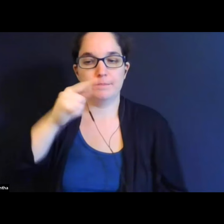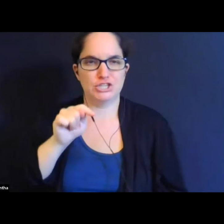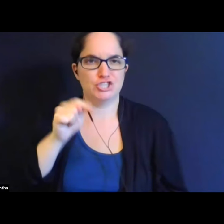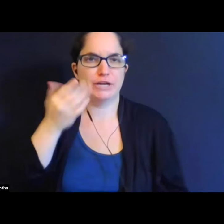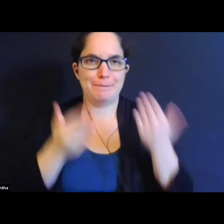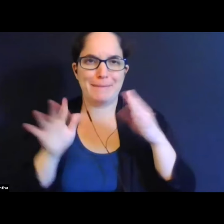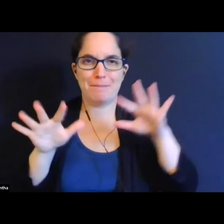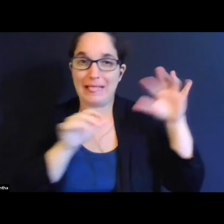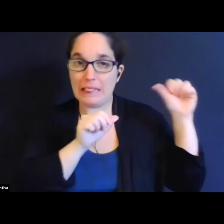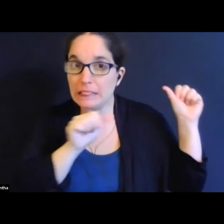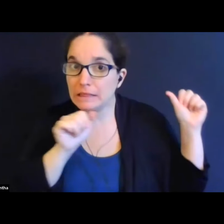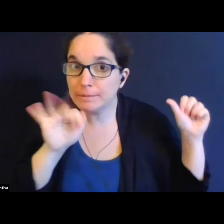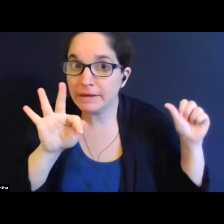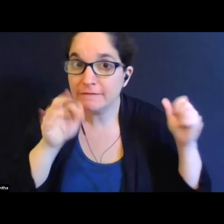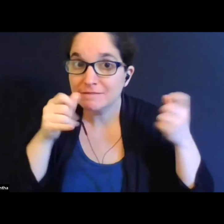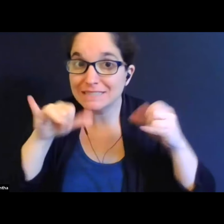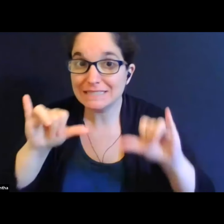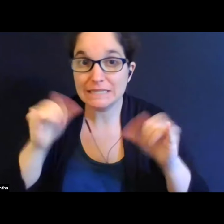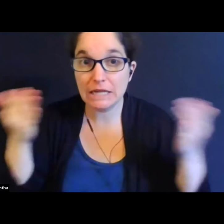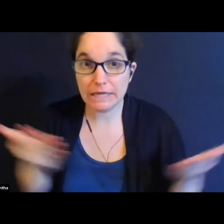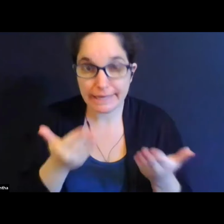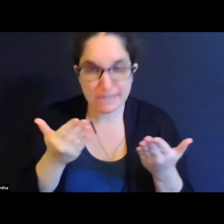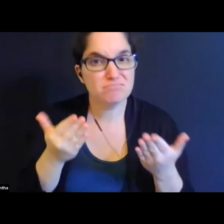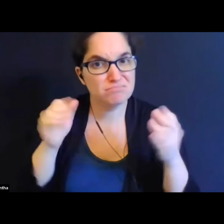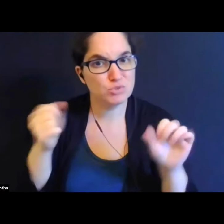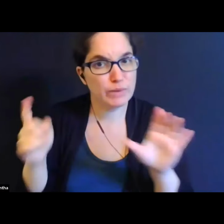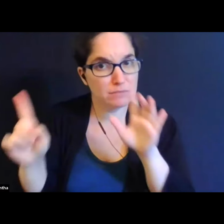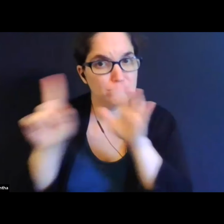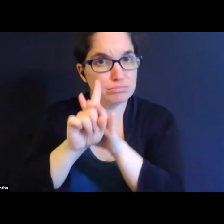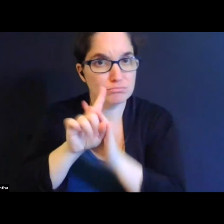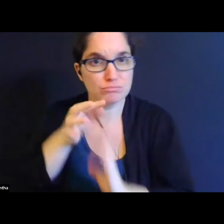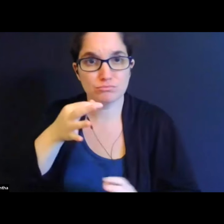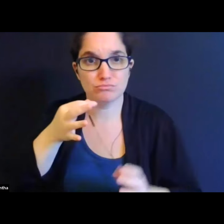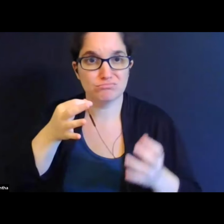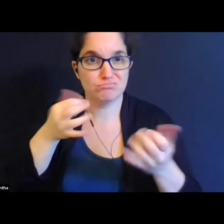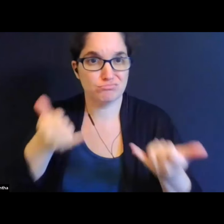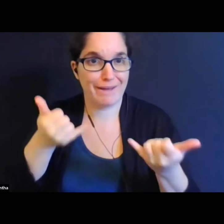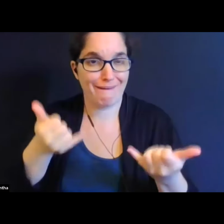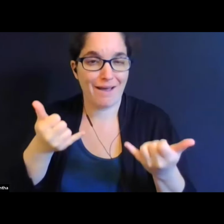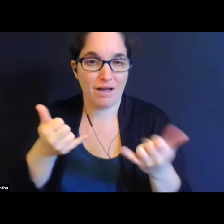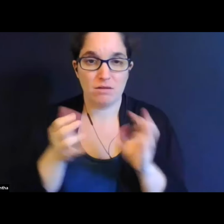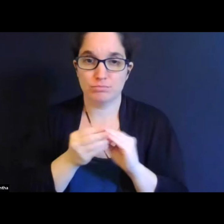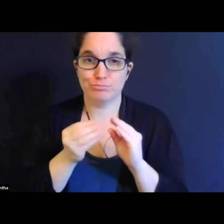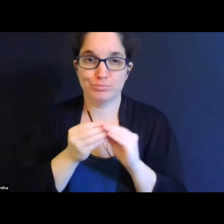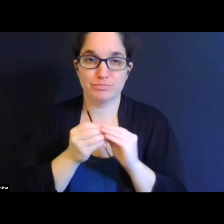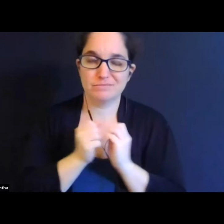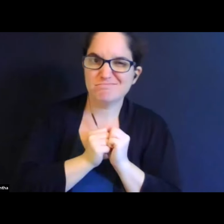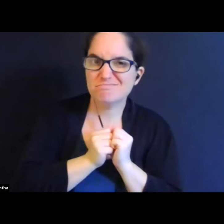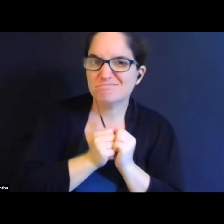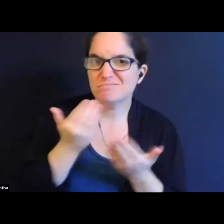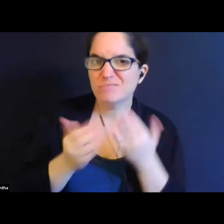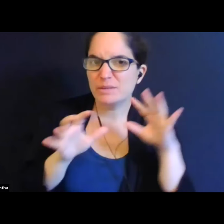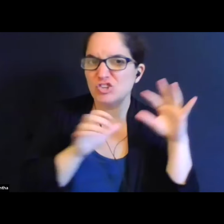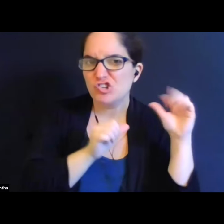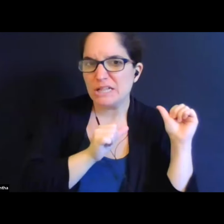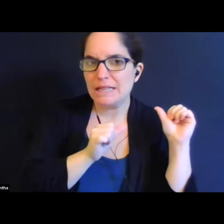Bridget, if you are still on, certainly would love to have you introduce yourself as well, say a few words, but she may not be on. I'm trying to